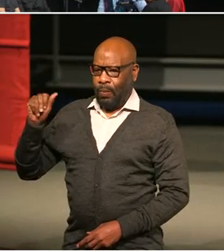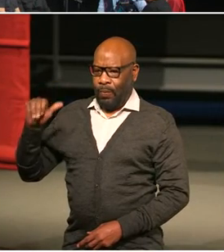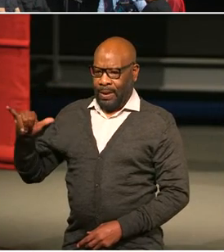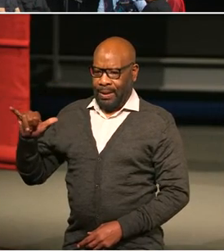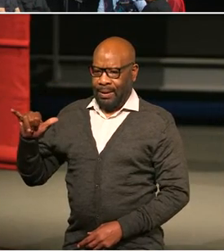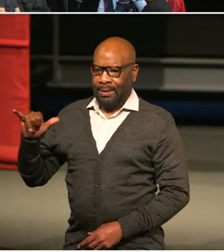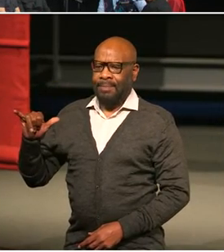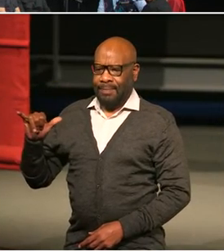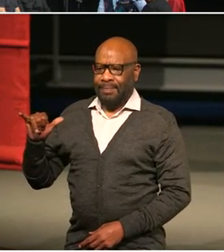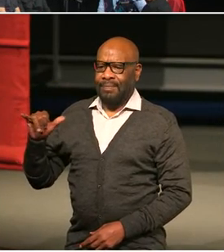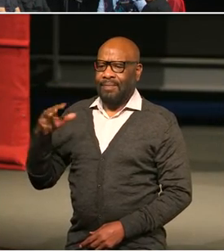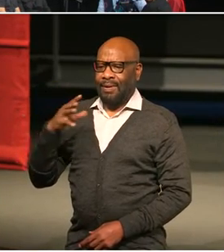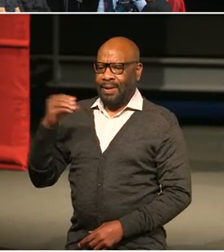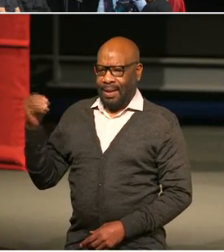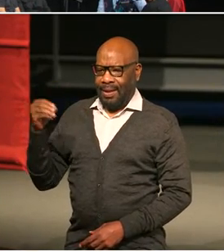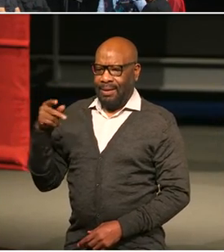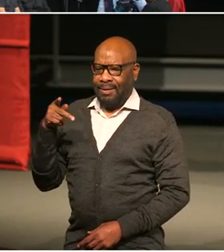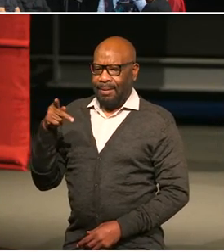Oklahoma.